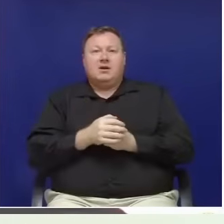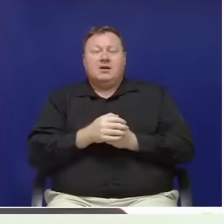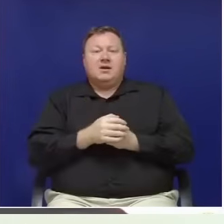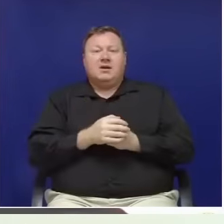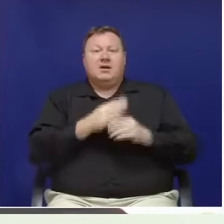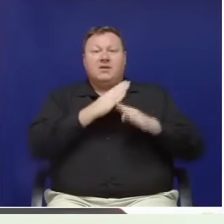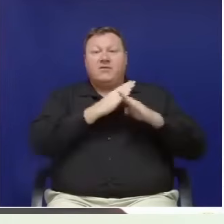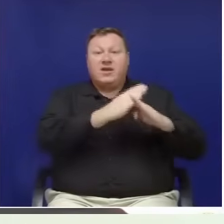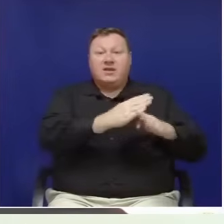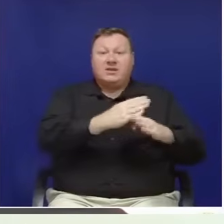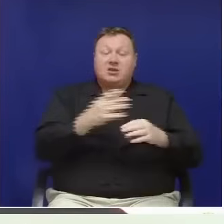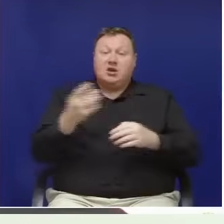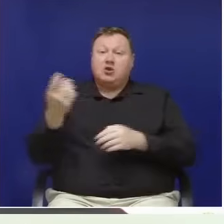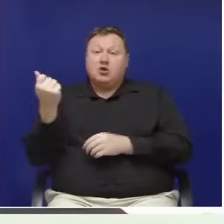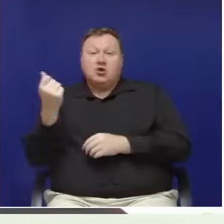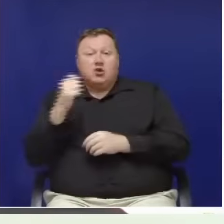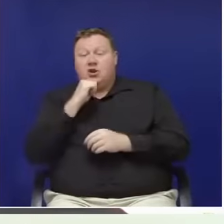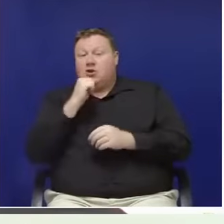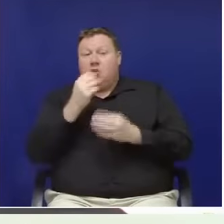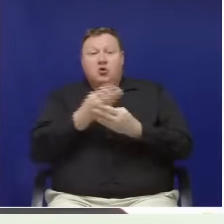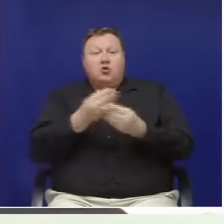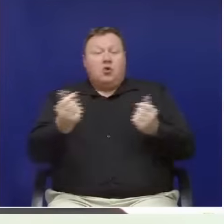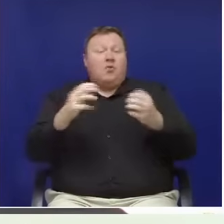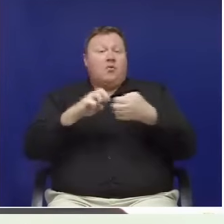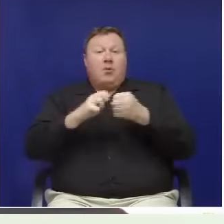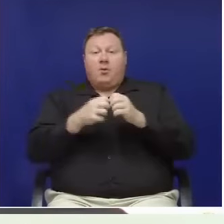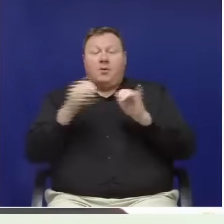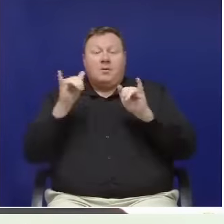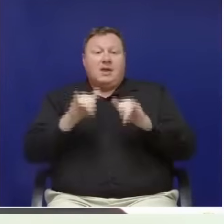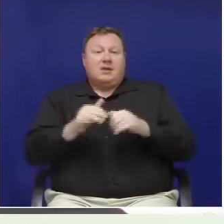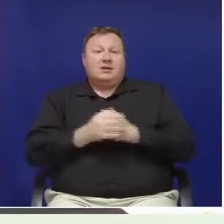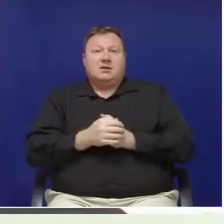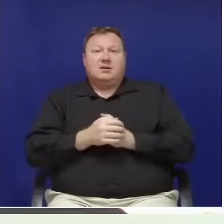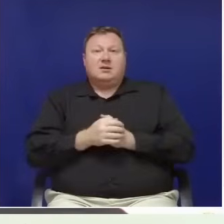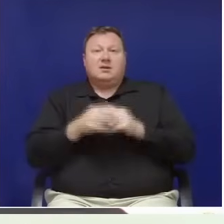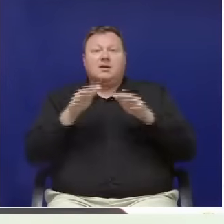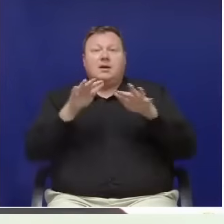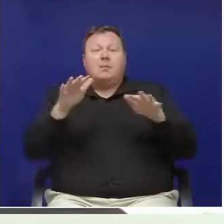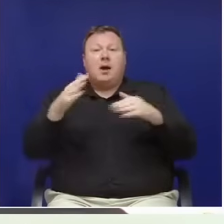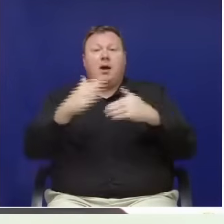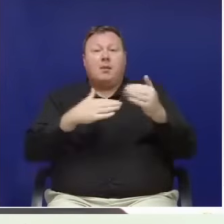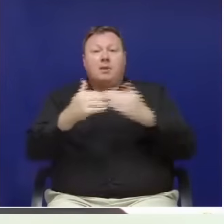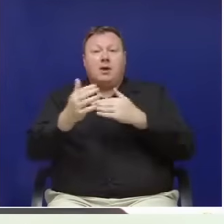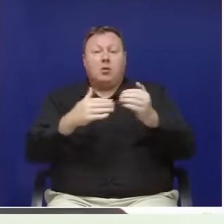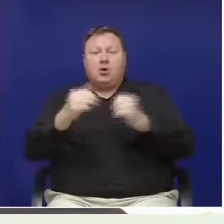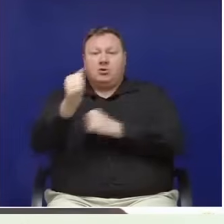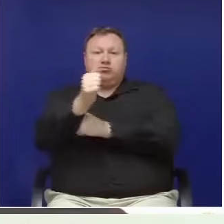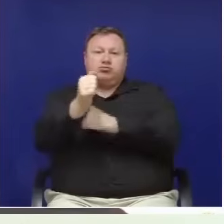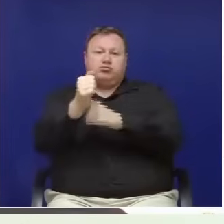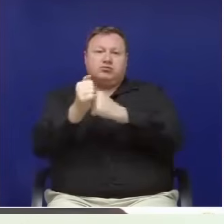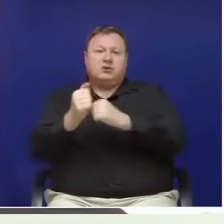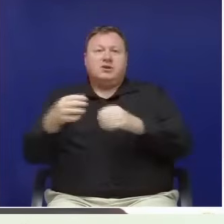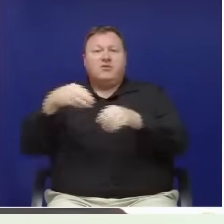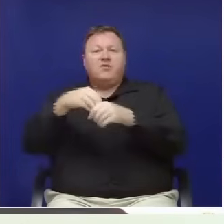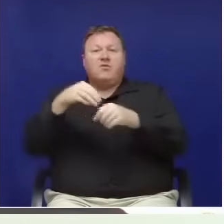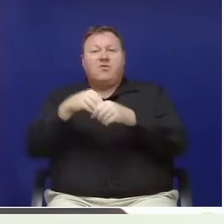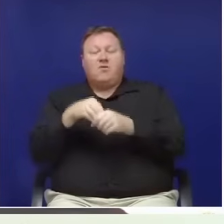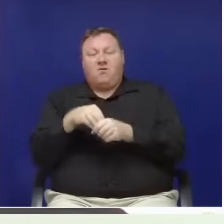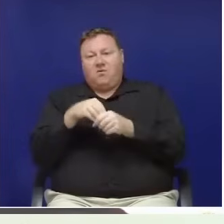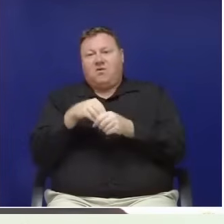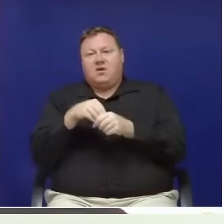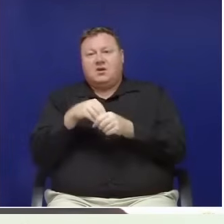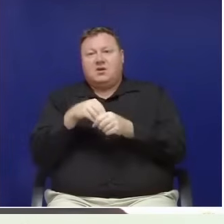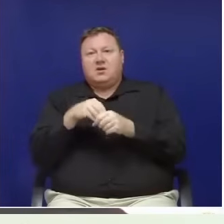resolved. And not forgetting, Minister, that Public Works has its fair share in the failures that prevent Defence